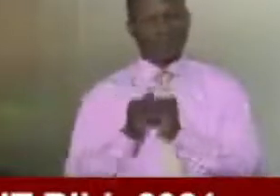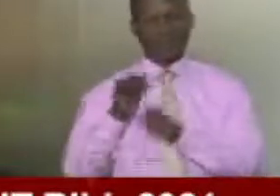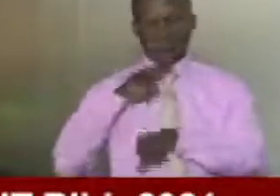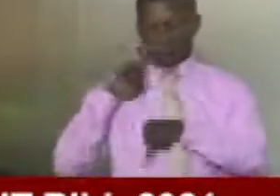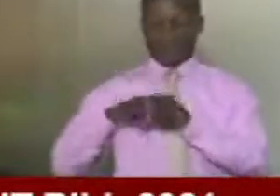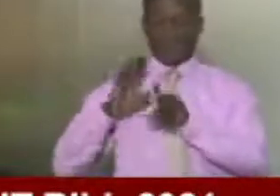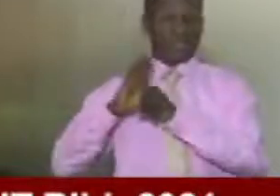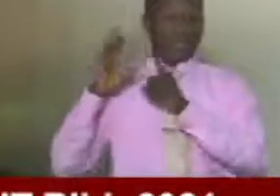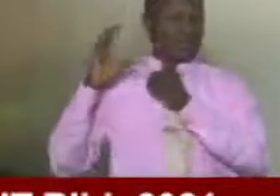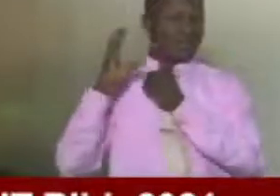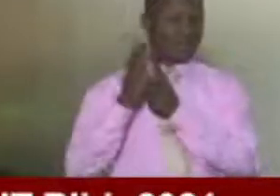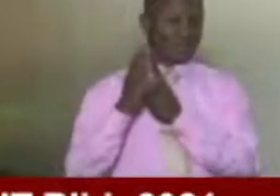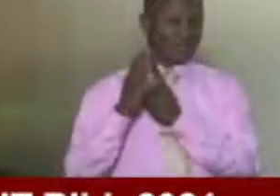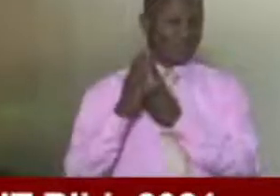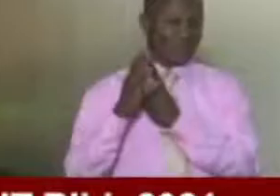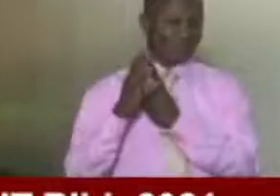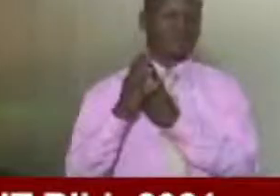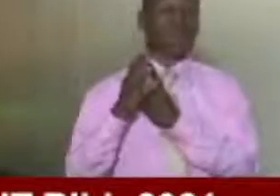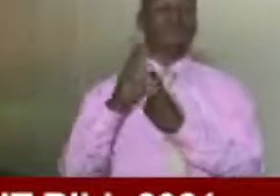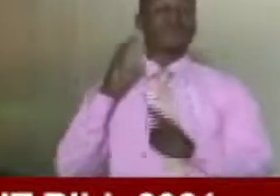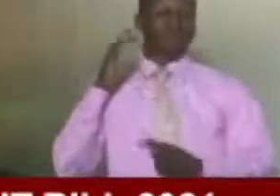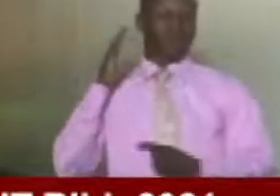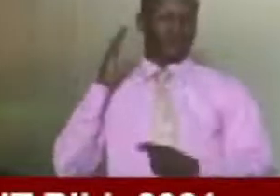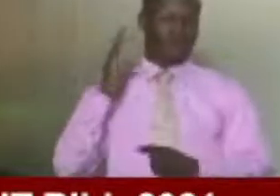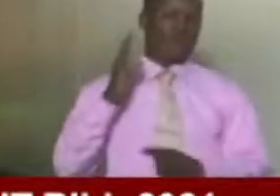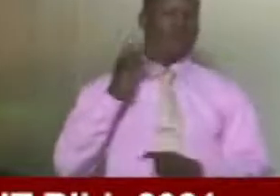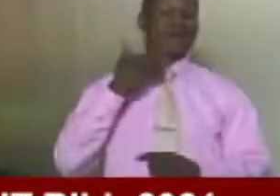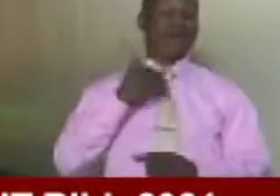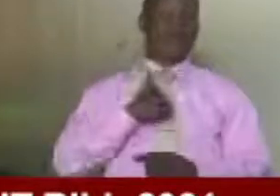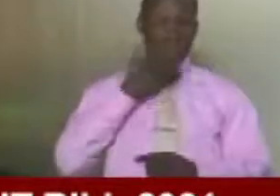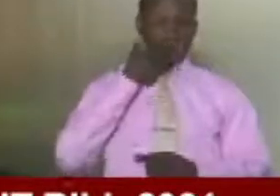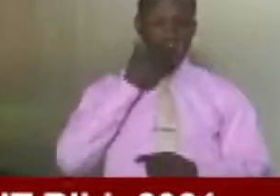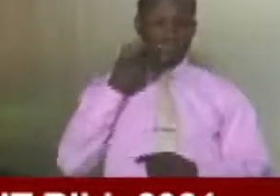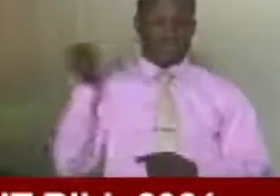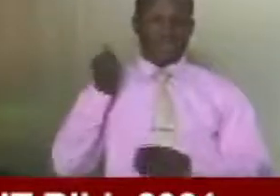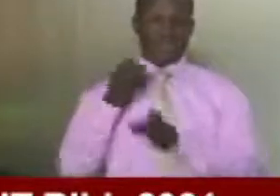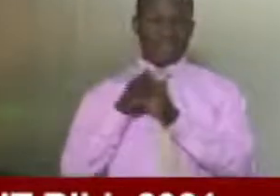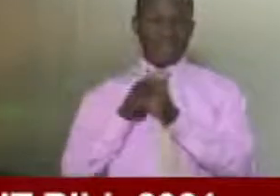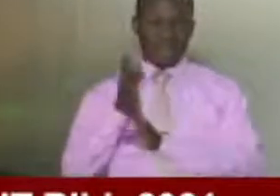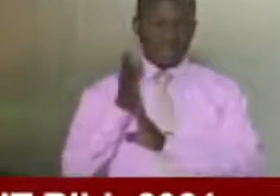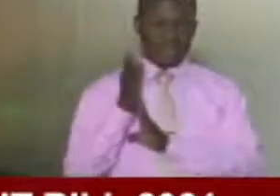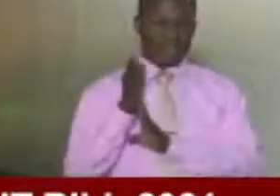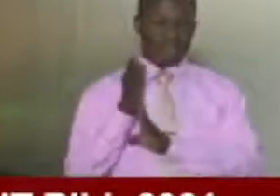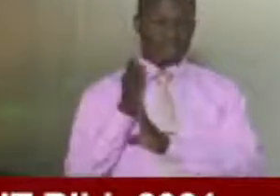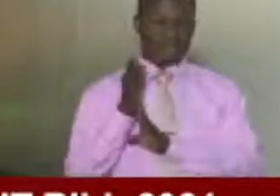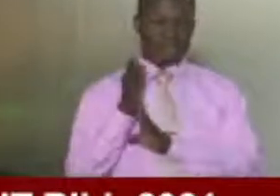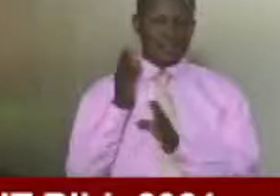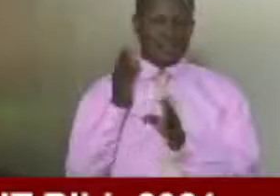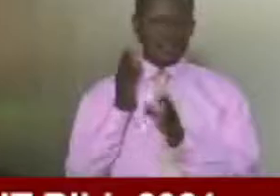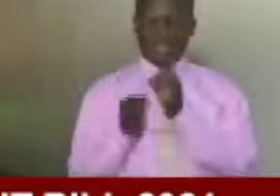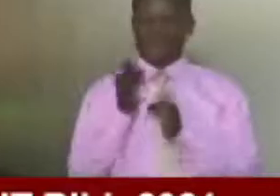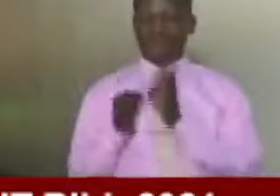circumstances would have better integrity if you do